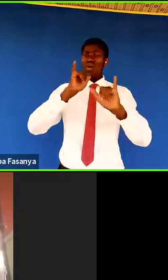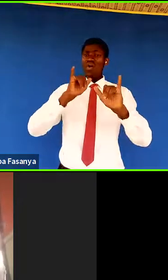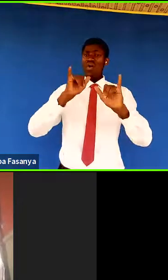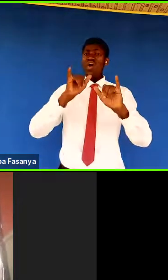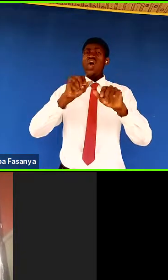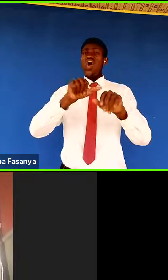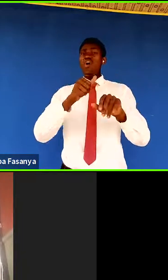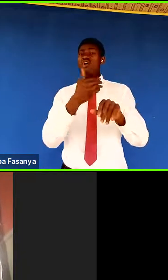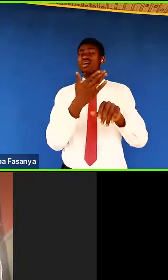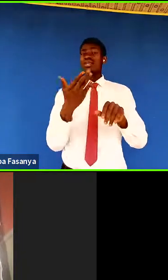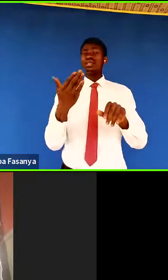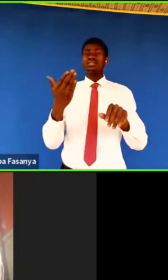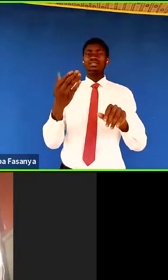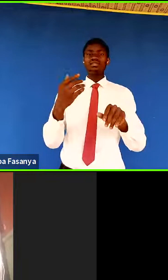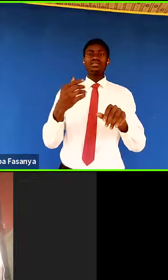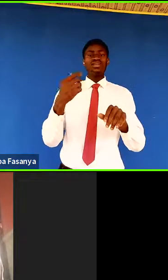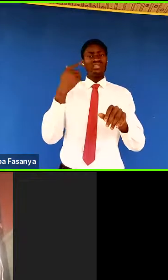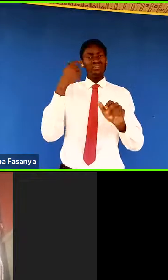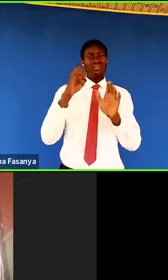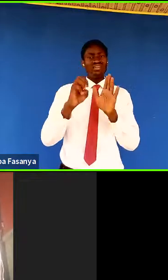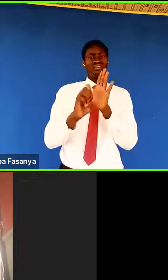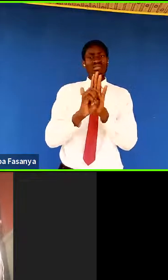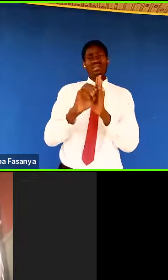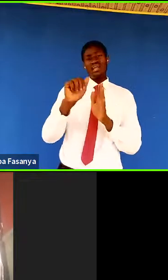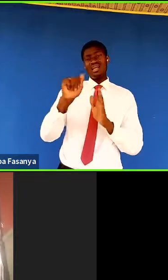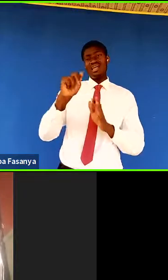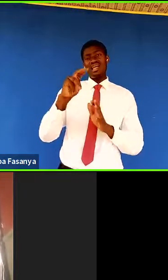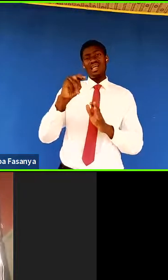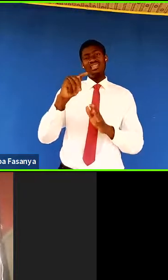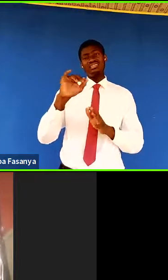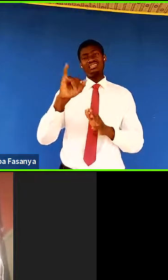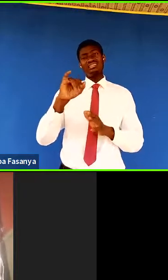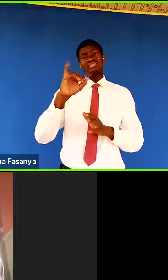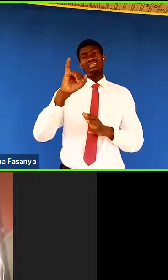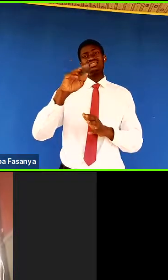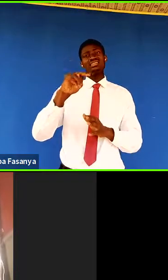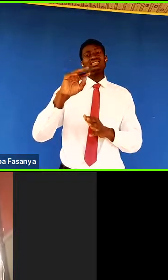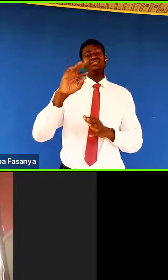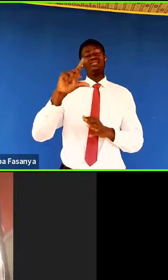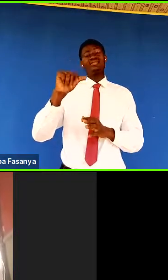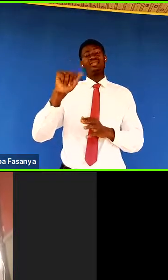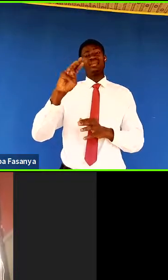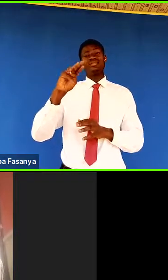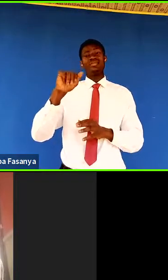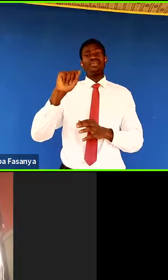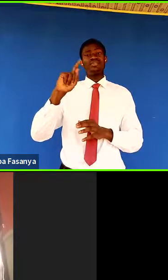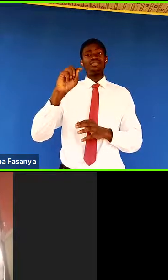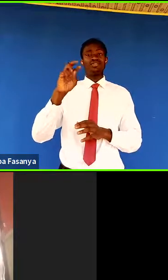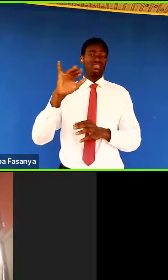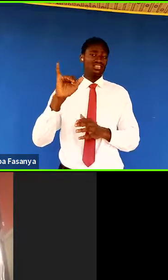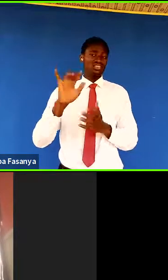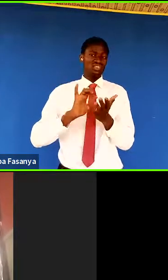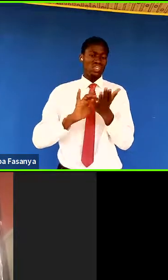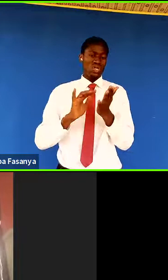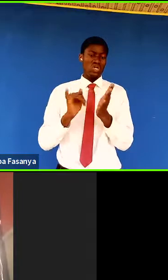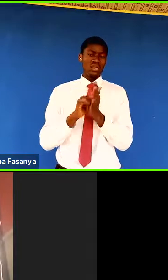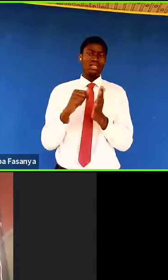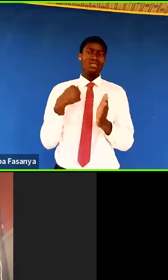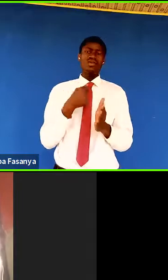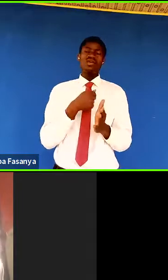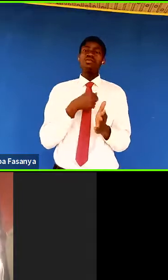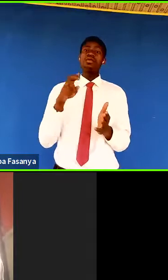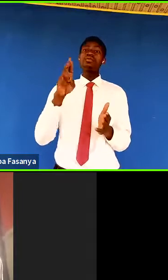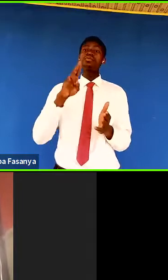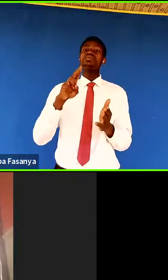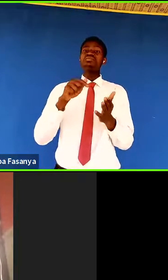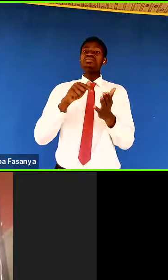the non-steroidal anti-inflammatory drugs that we use when we have pain and all, okay. These medications sometimes can affect